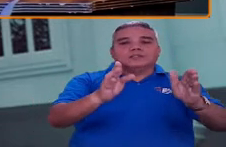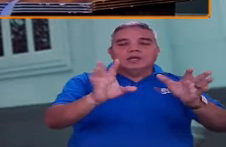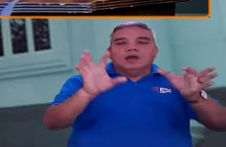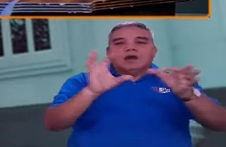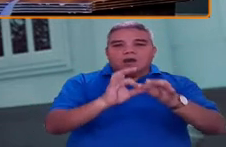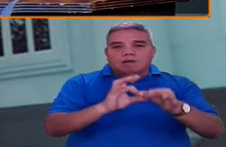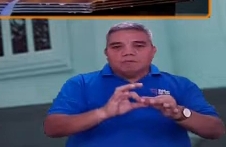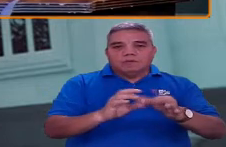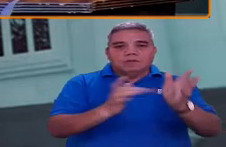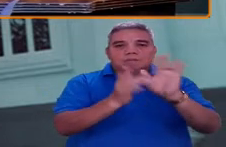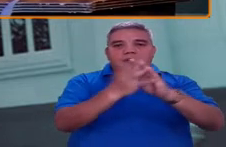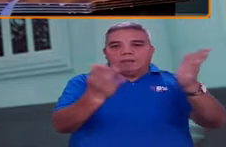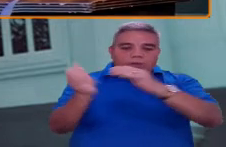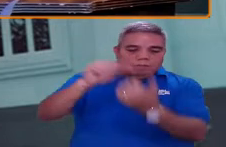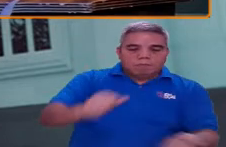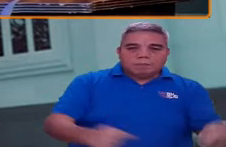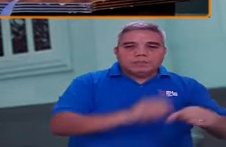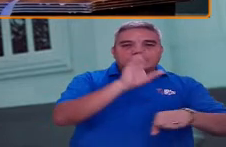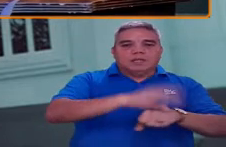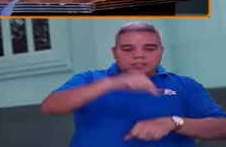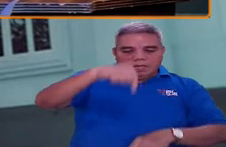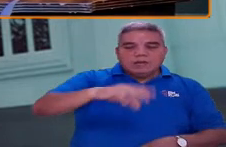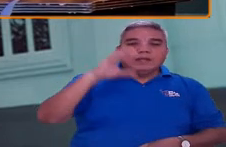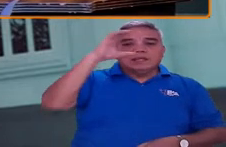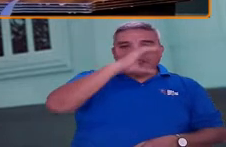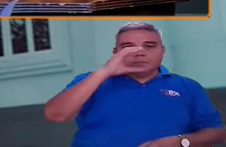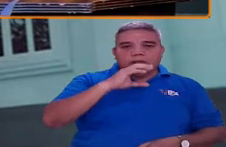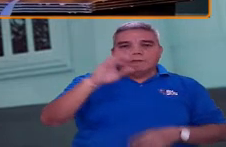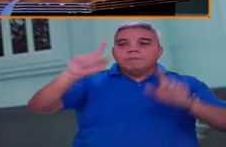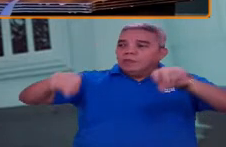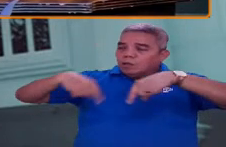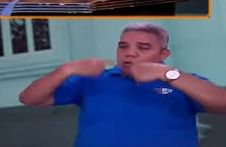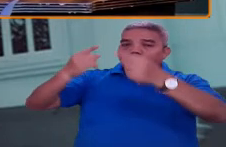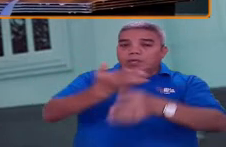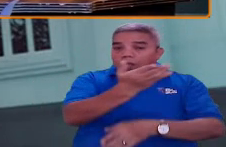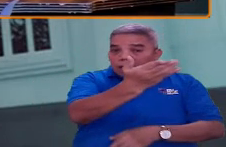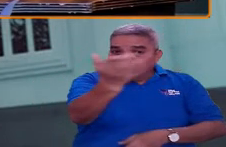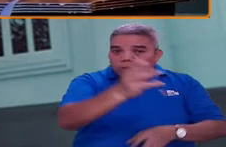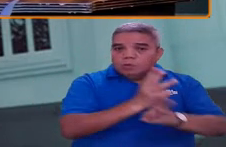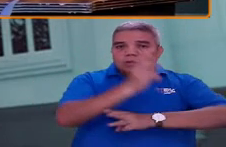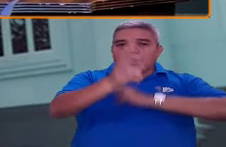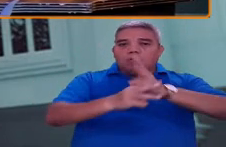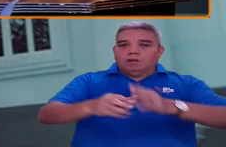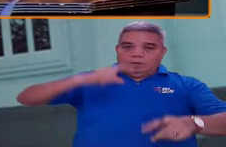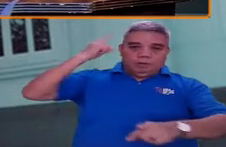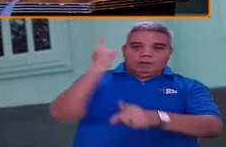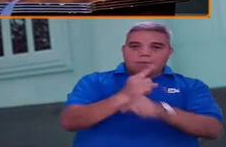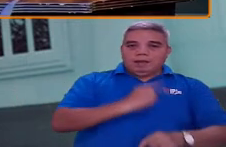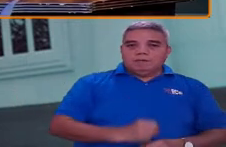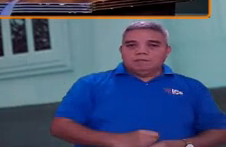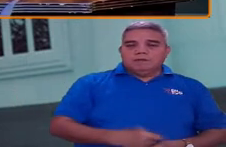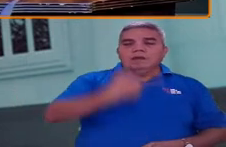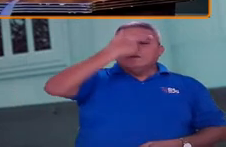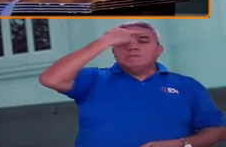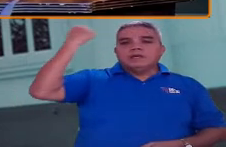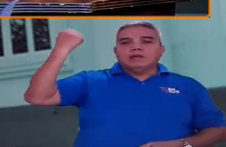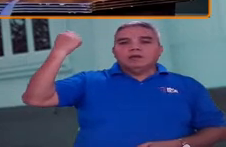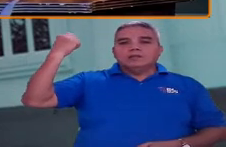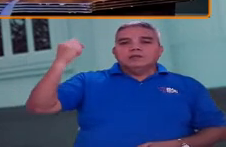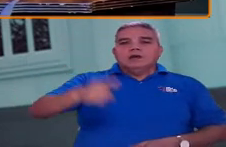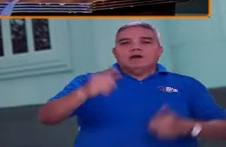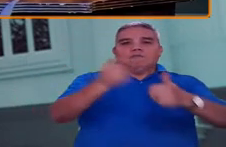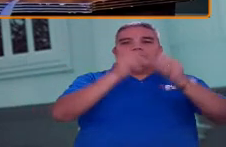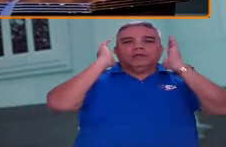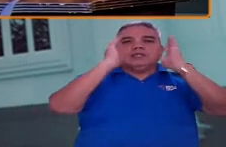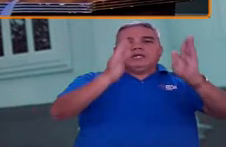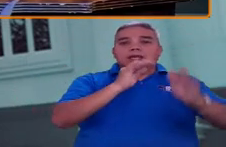emphasis of Bible Baptist Church Katipunan. Go ye into the world. Amen. Because our